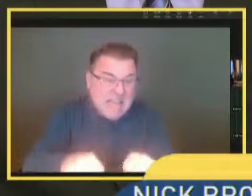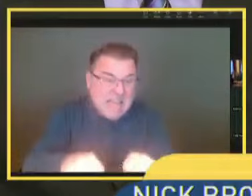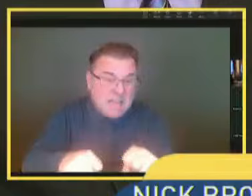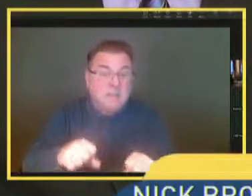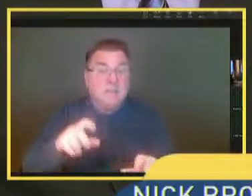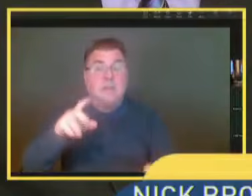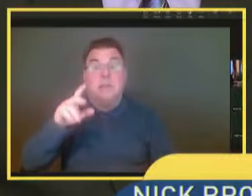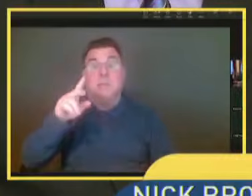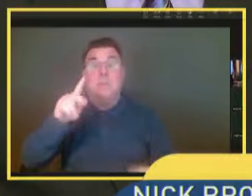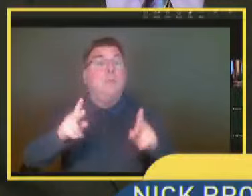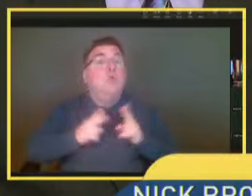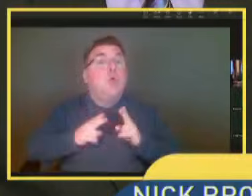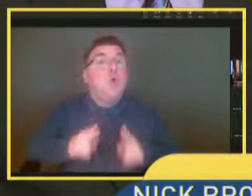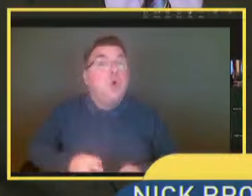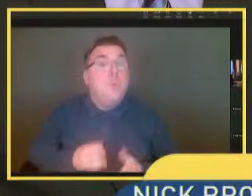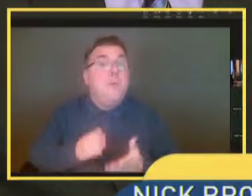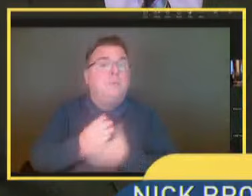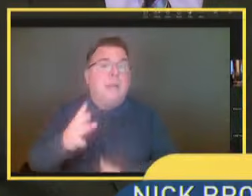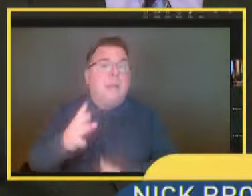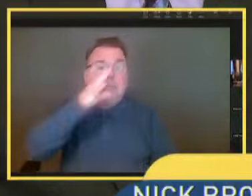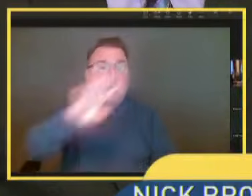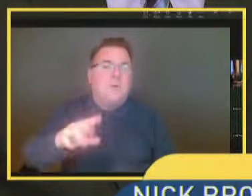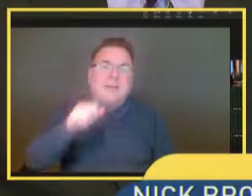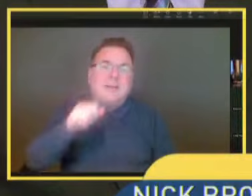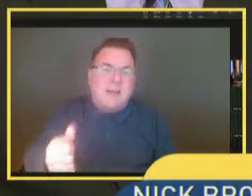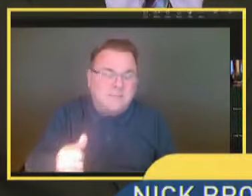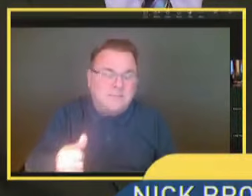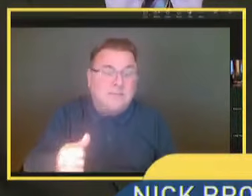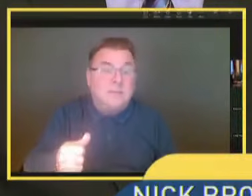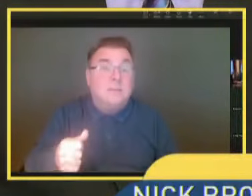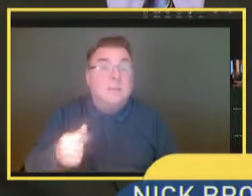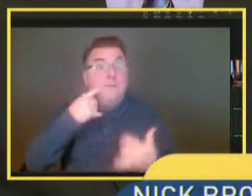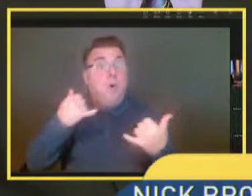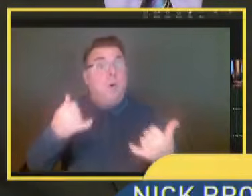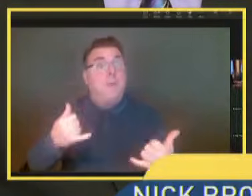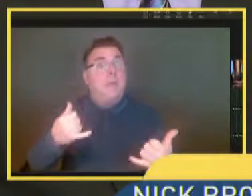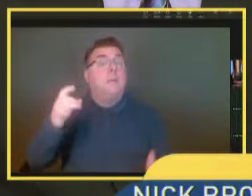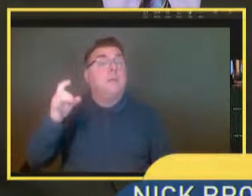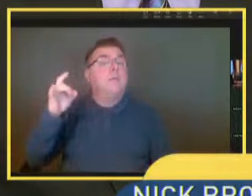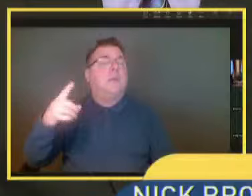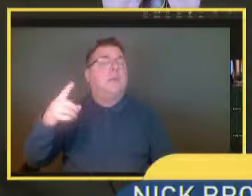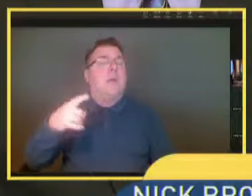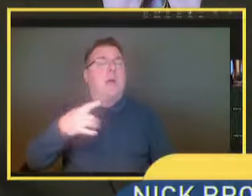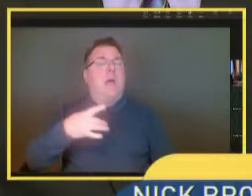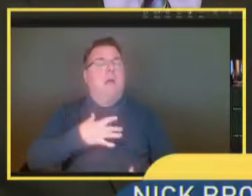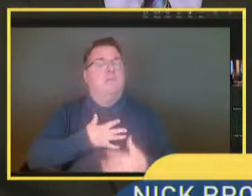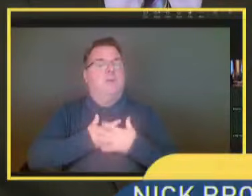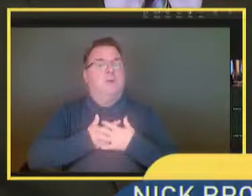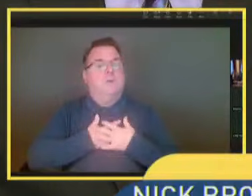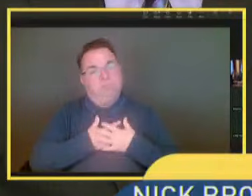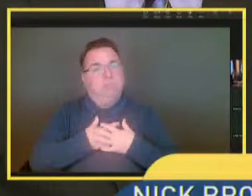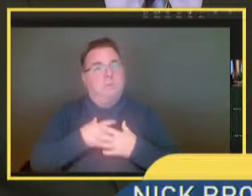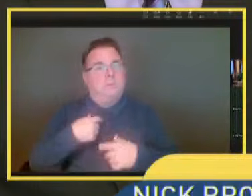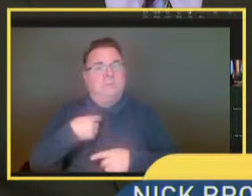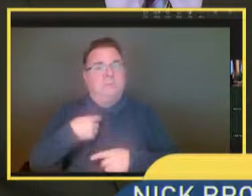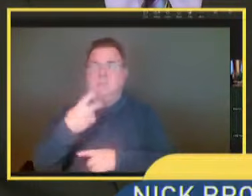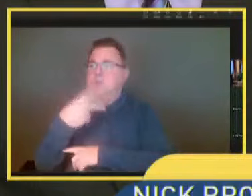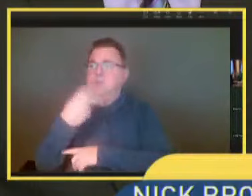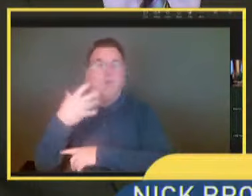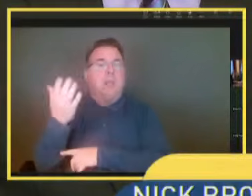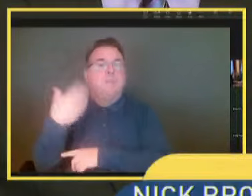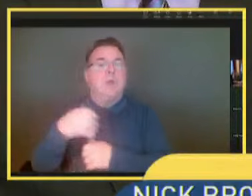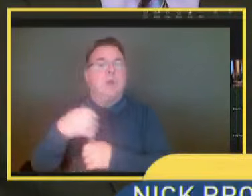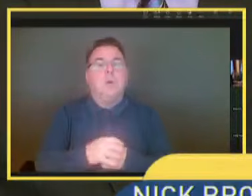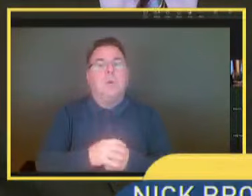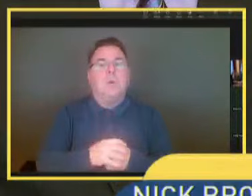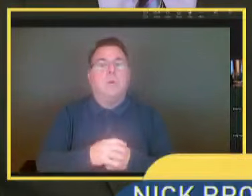humanity. And the other big difference, it really, for me, was crystallized in the last 48 hours, is that the lead